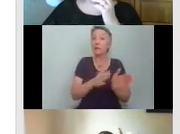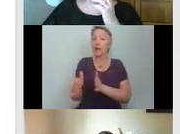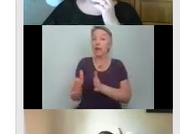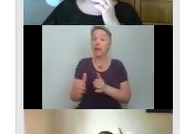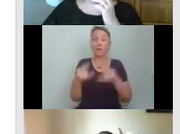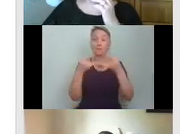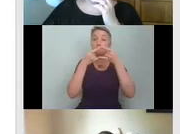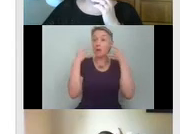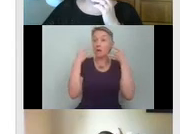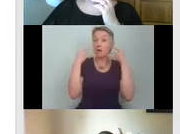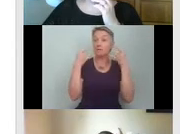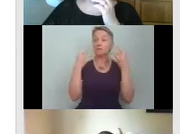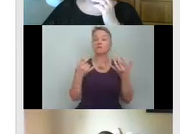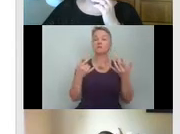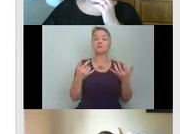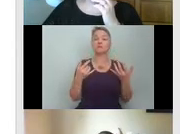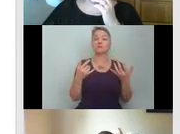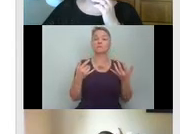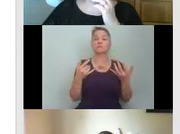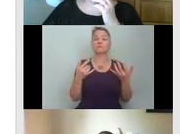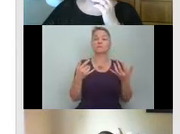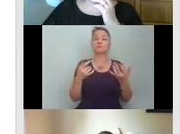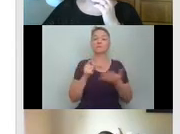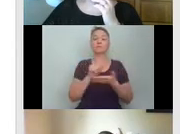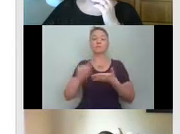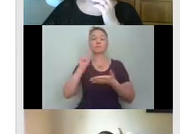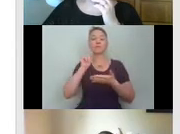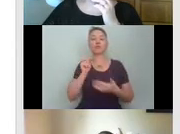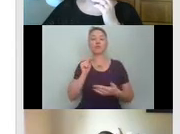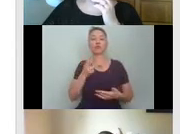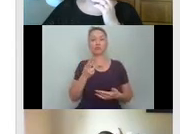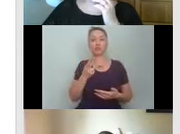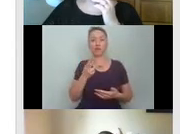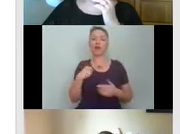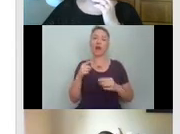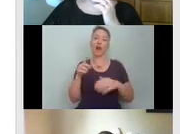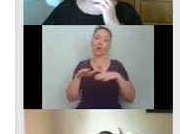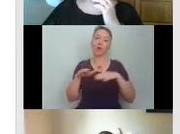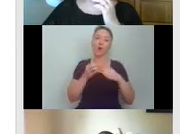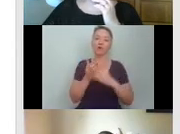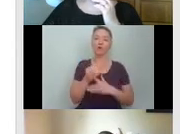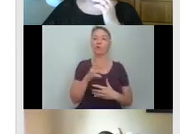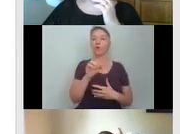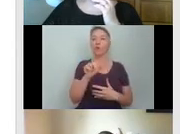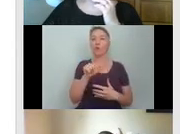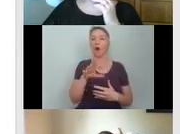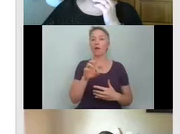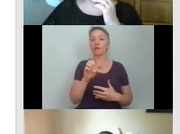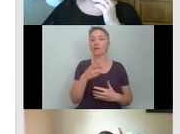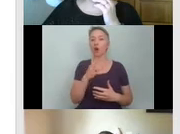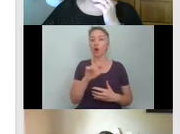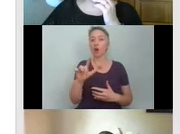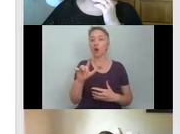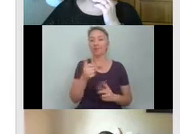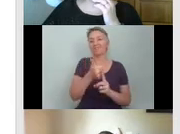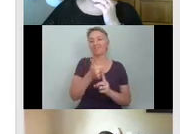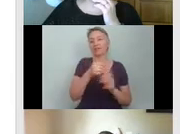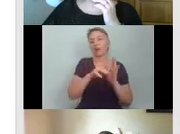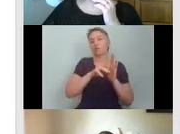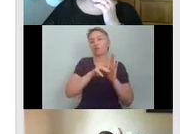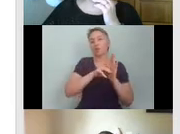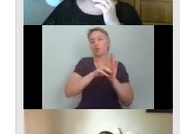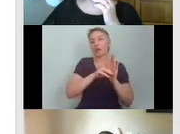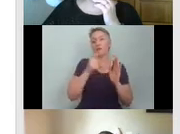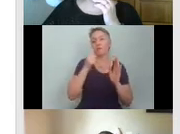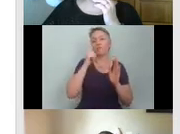masking. Last Thursday, I went through Wallace Hall, which was a prototype for all the